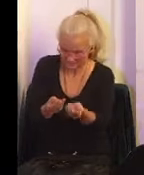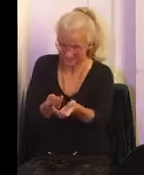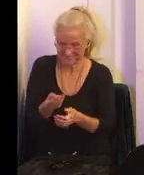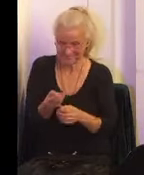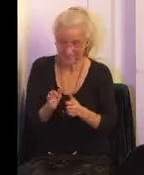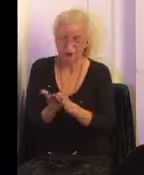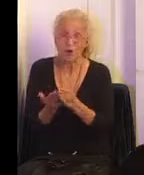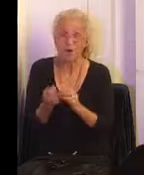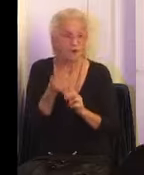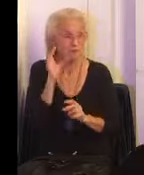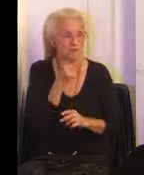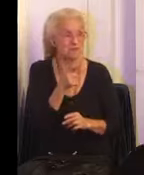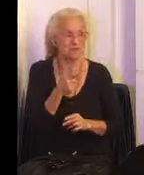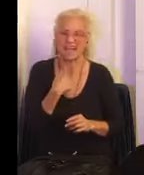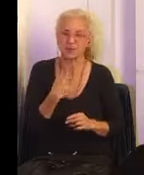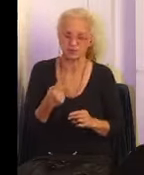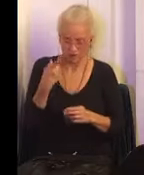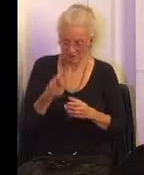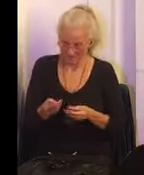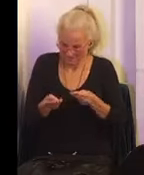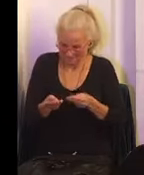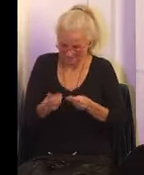mean, it just goes all through you.